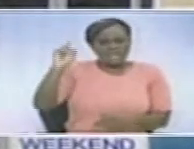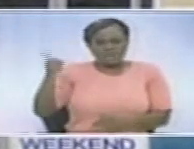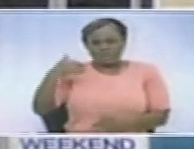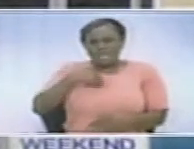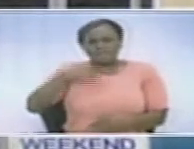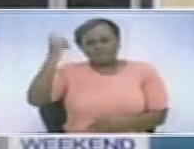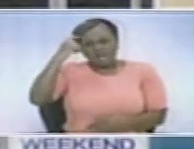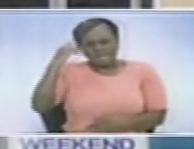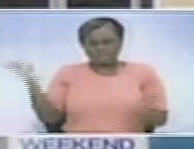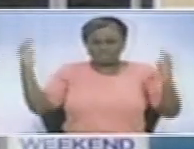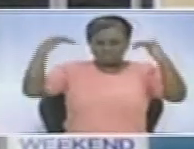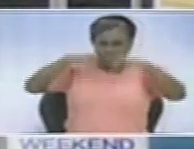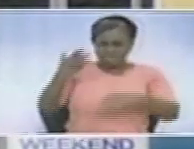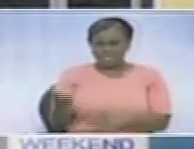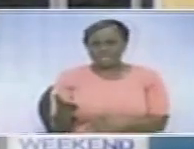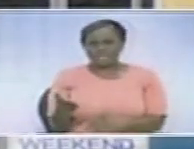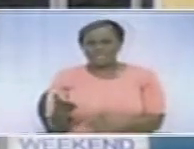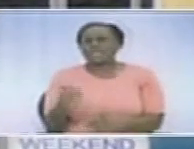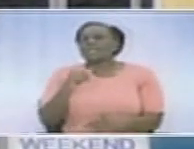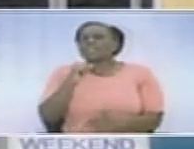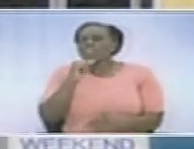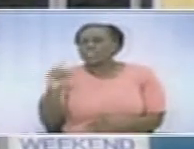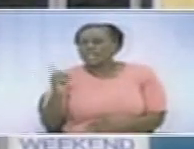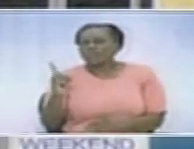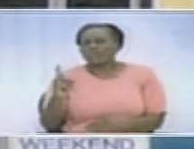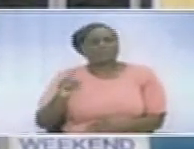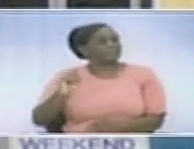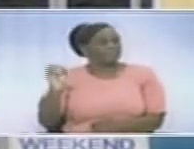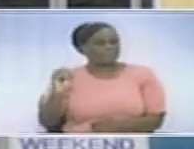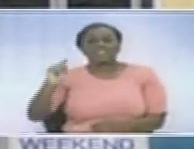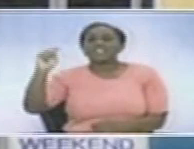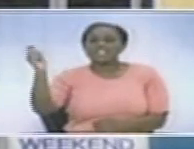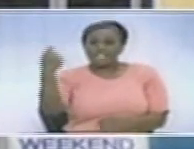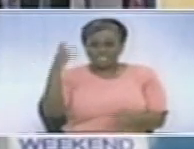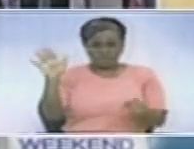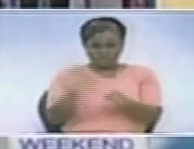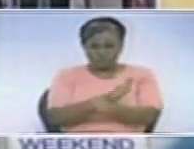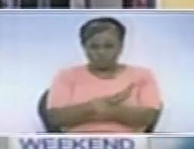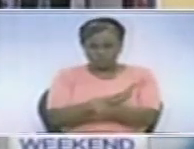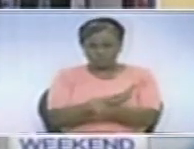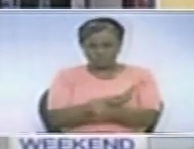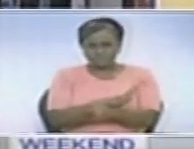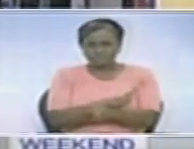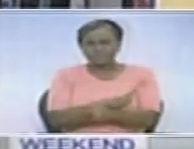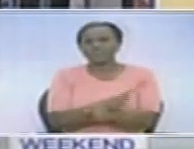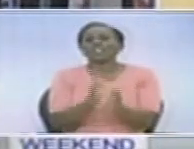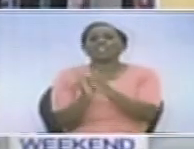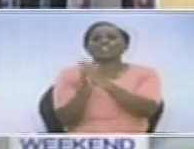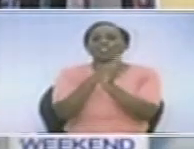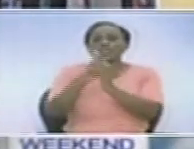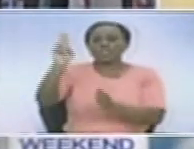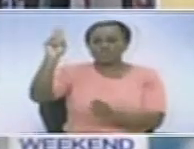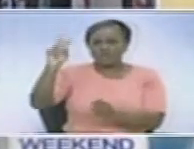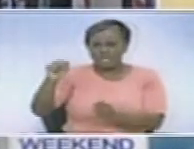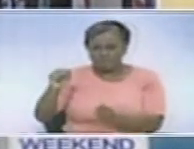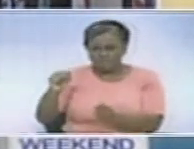this meeting being here. And not just Nairobi, the whole of Kenya is going to rise. And our story with UNEP